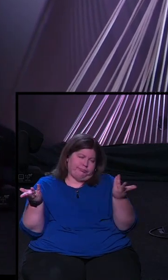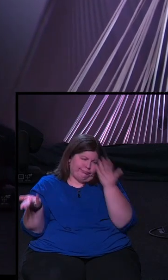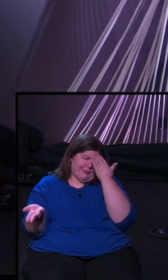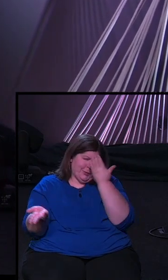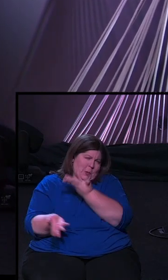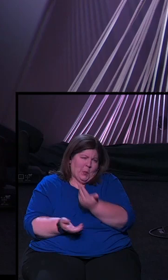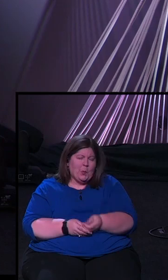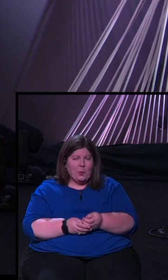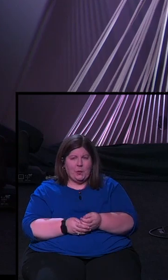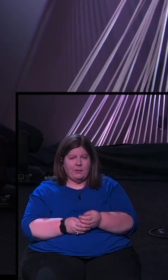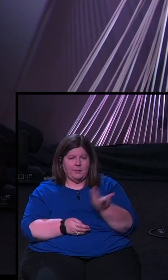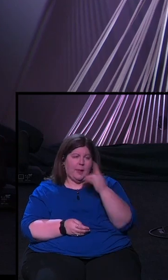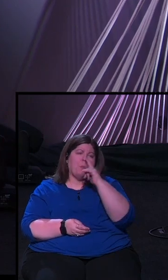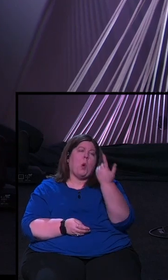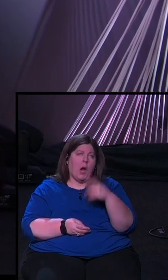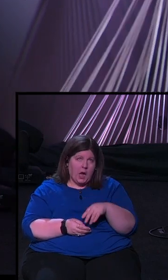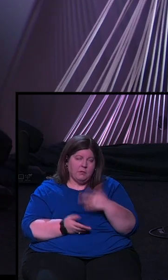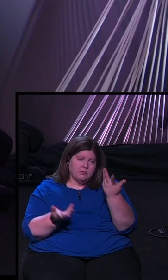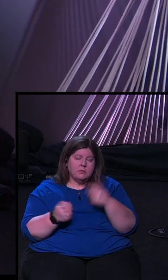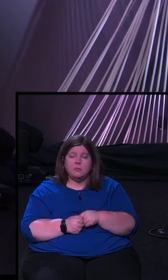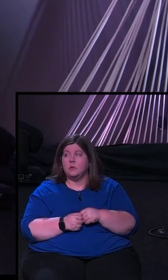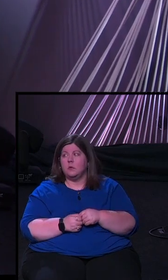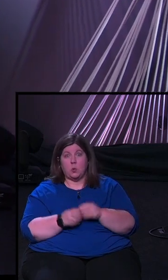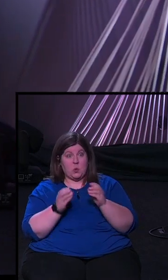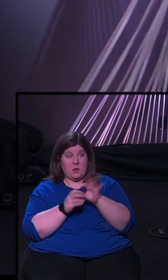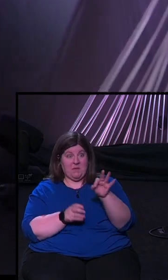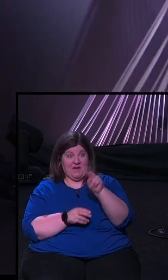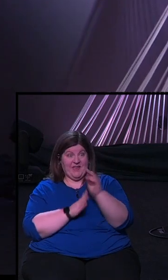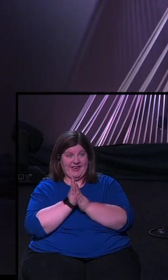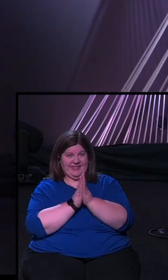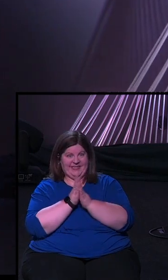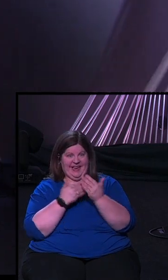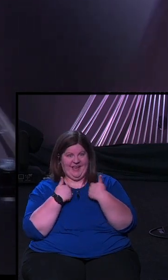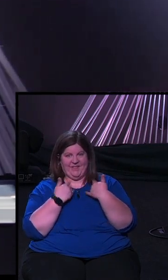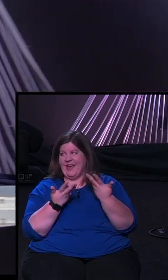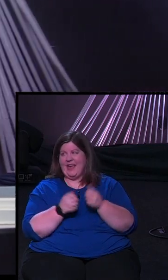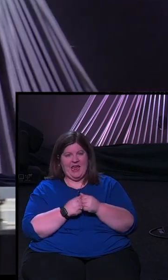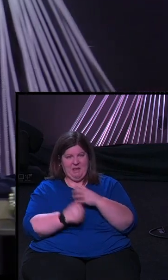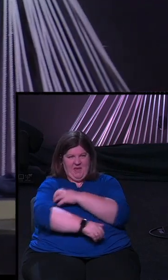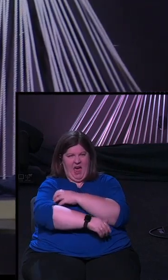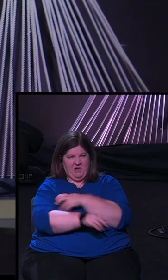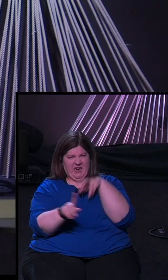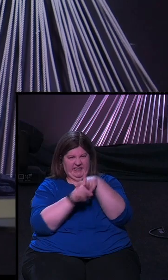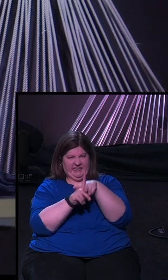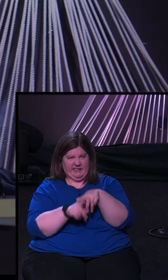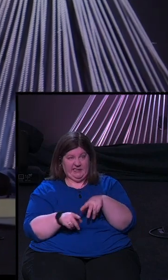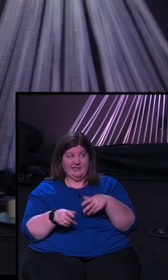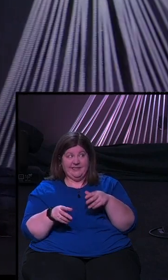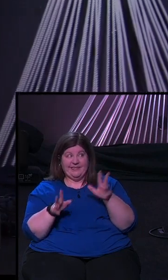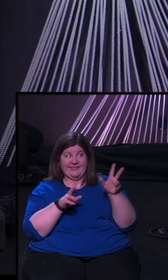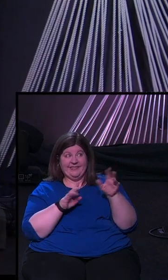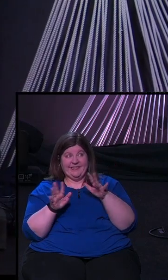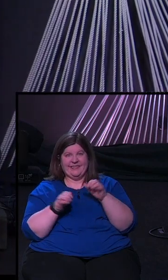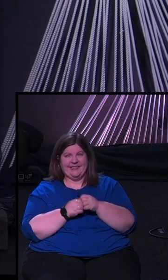Self-explanatory. I mean, these are like the boring tools that I have. The more fun tools that I have often have power attached to them. Anybody else? I